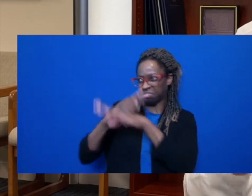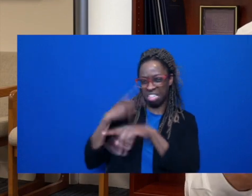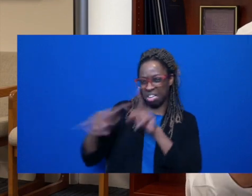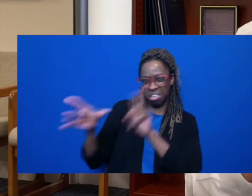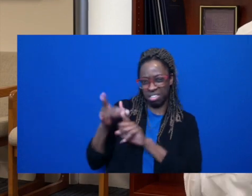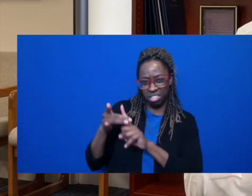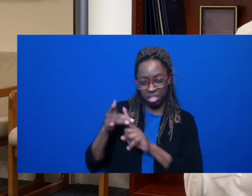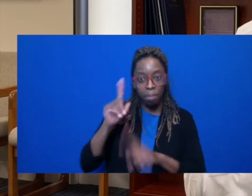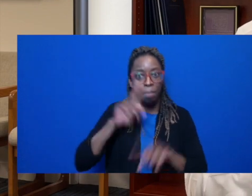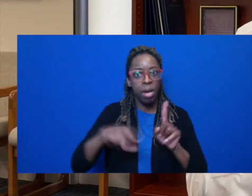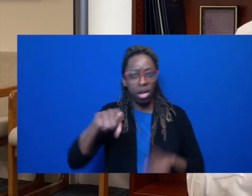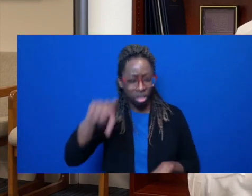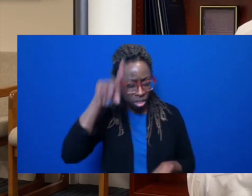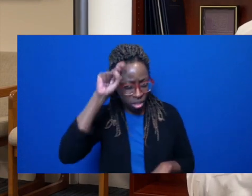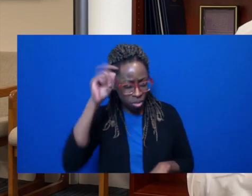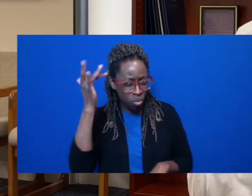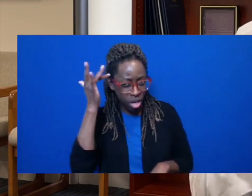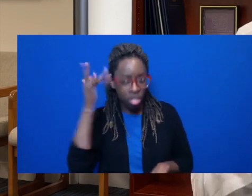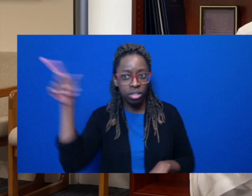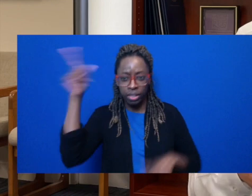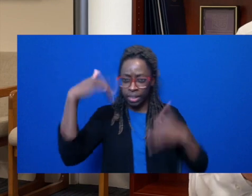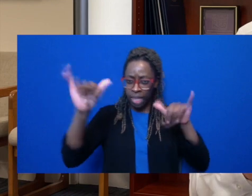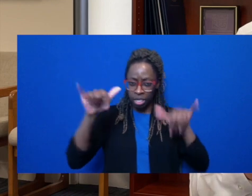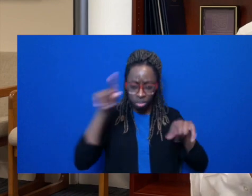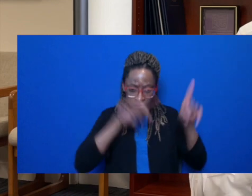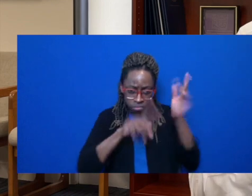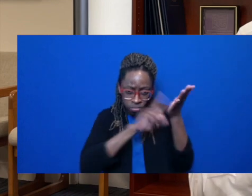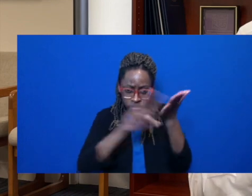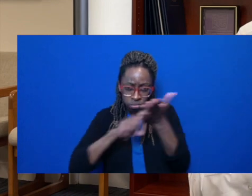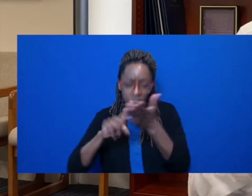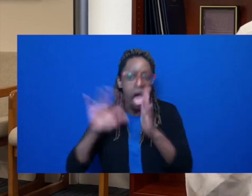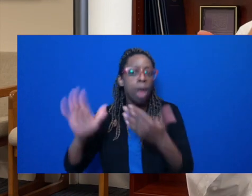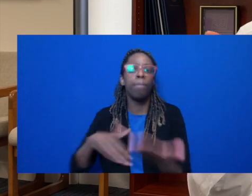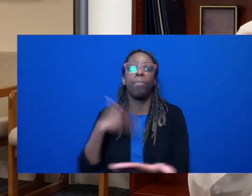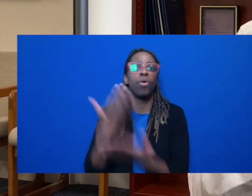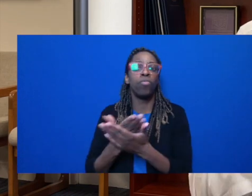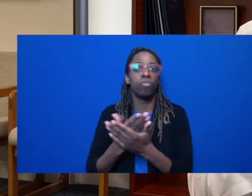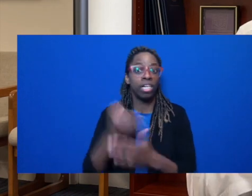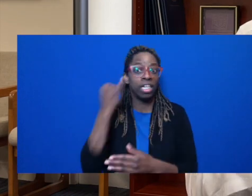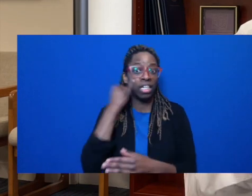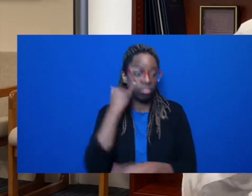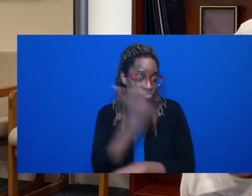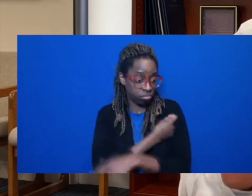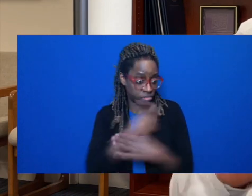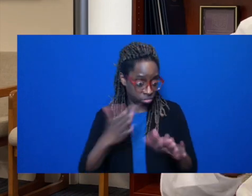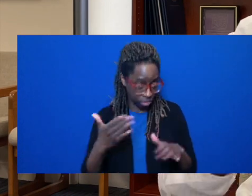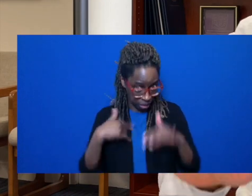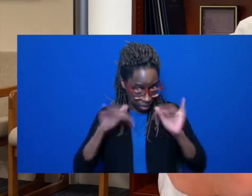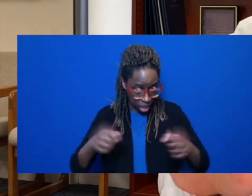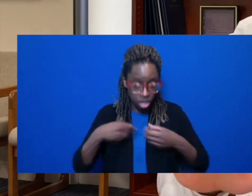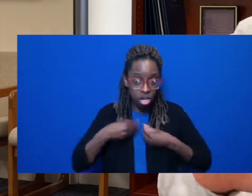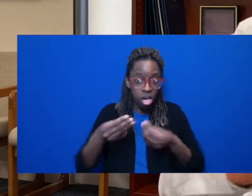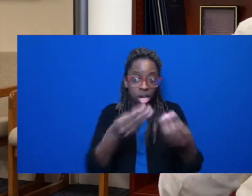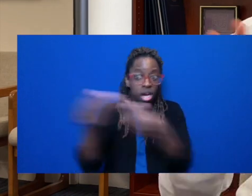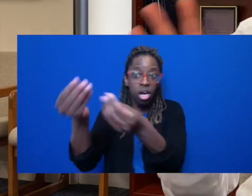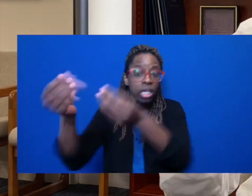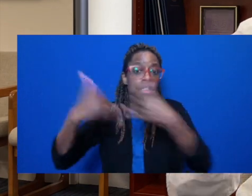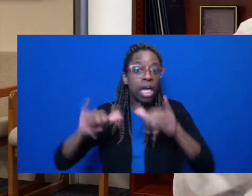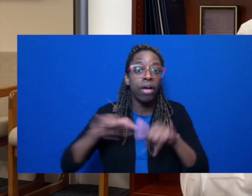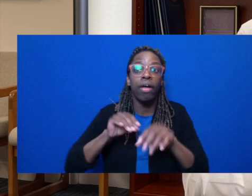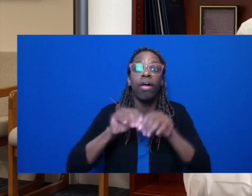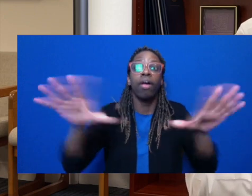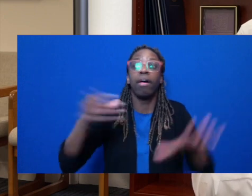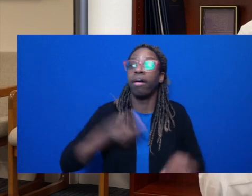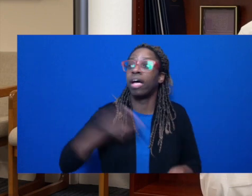what the Department of Health is recommending is that even if you get the vaccine, is that you still want to mask and be careful and physically distance and follow the